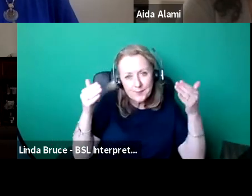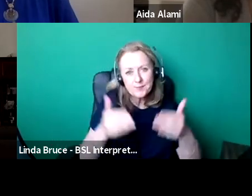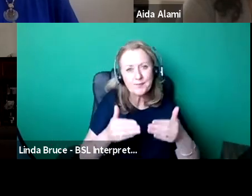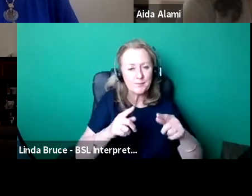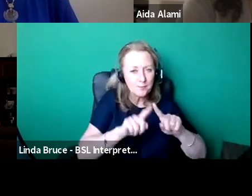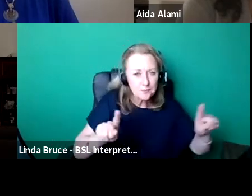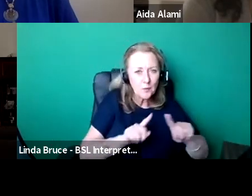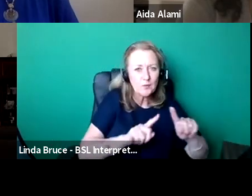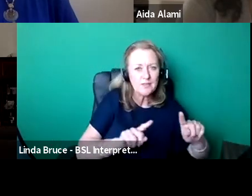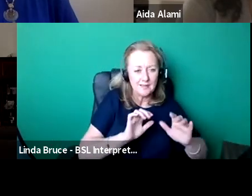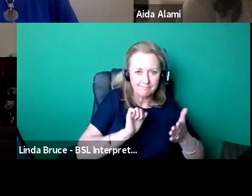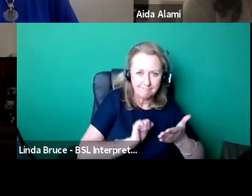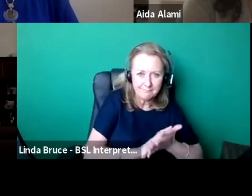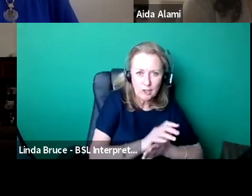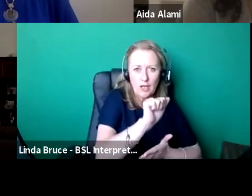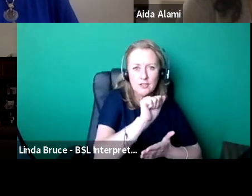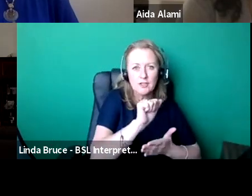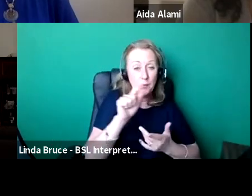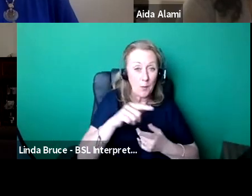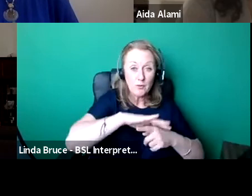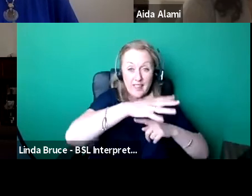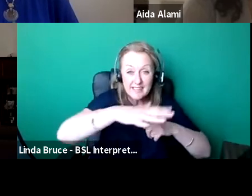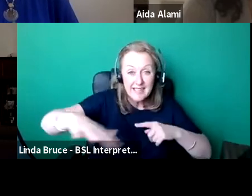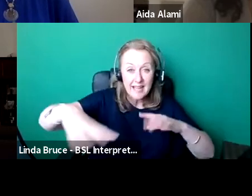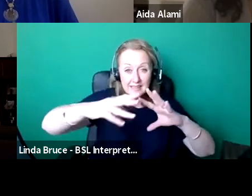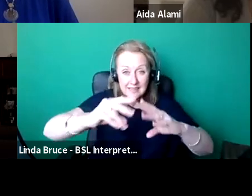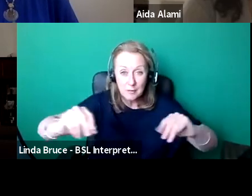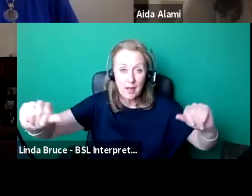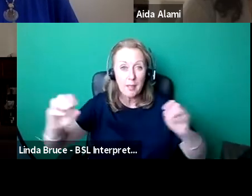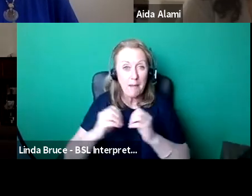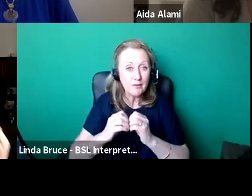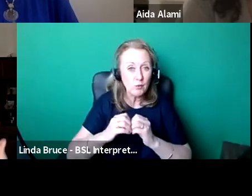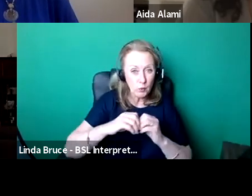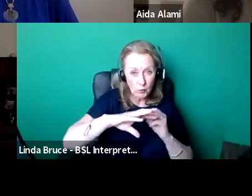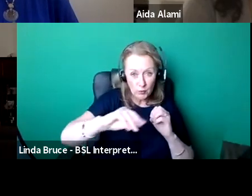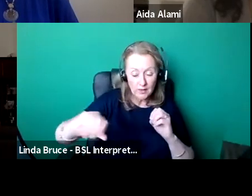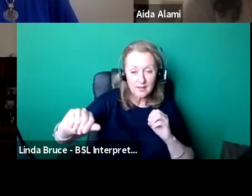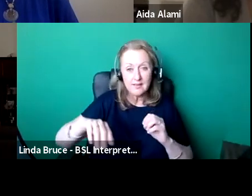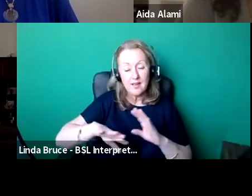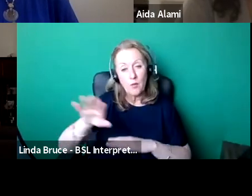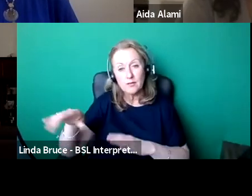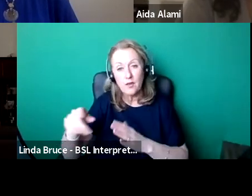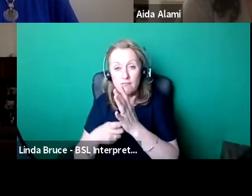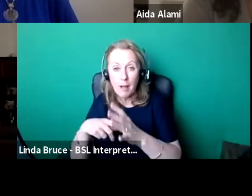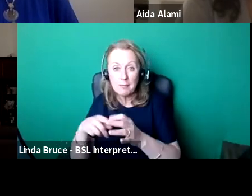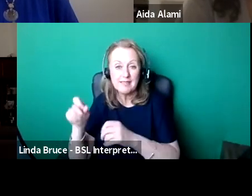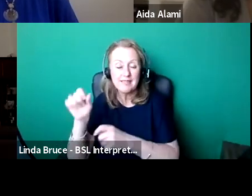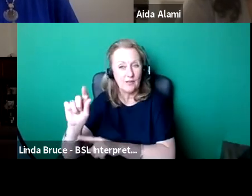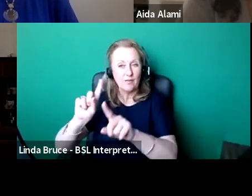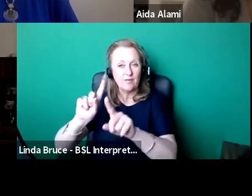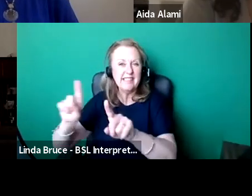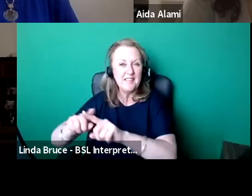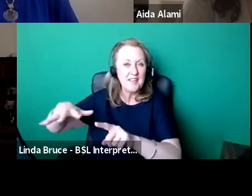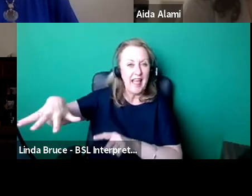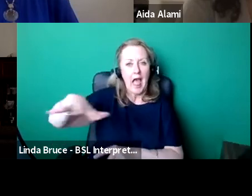from the Libyan culture. Like we went to the desert, to the Bedou, we went to the rap scene in Benghazi and Tripoli. It was